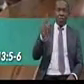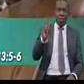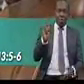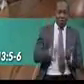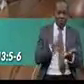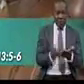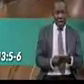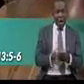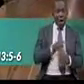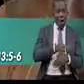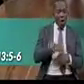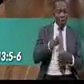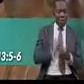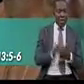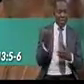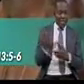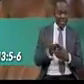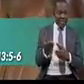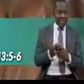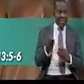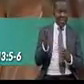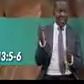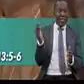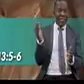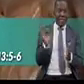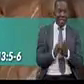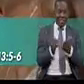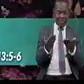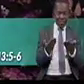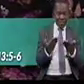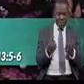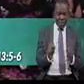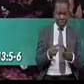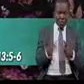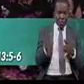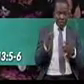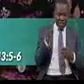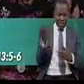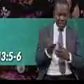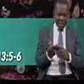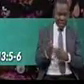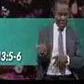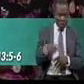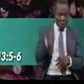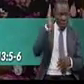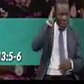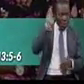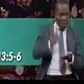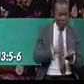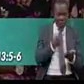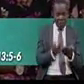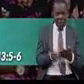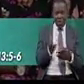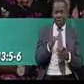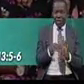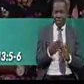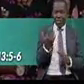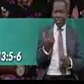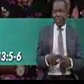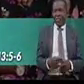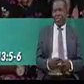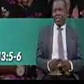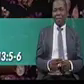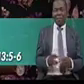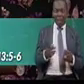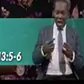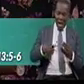from your inheritance, all the walls will fall down. After they compassed about